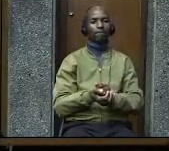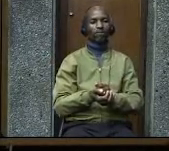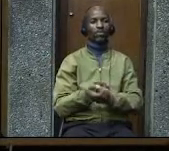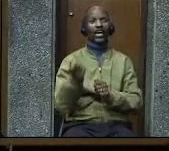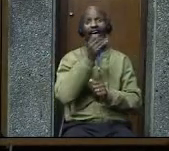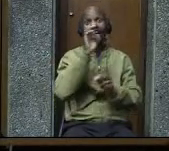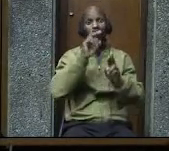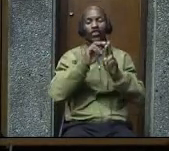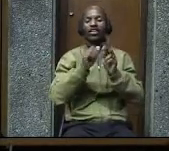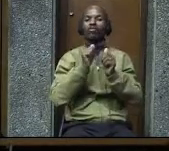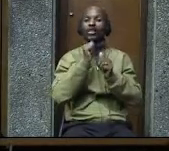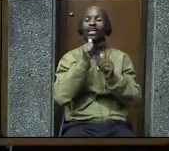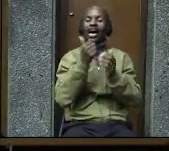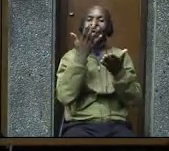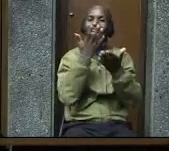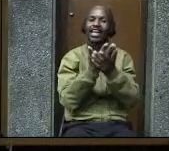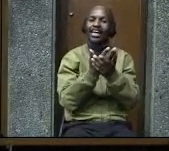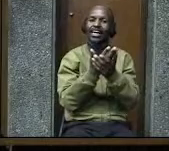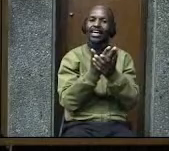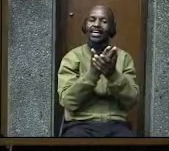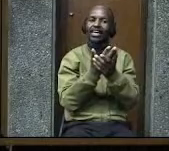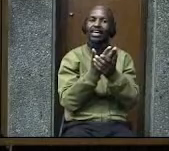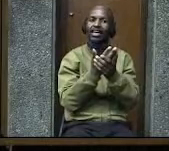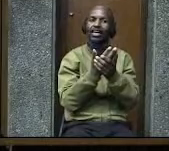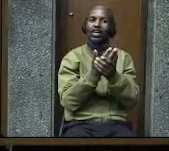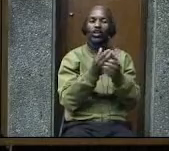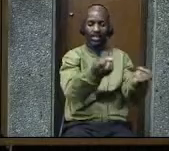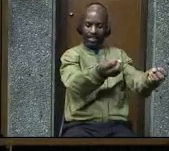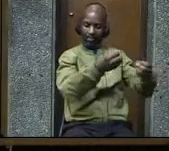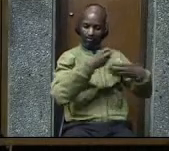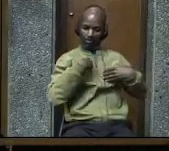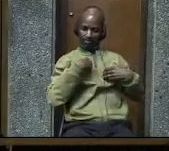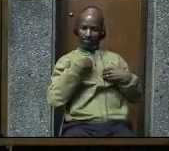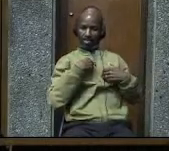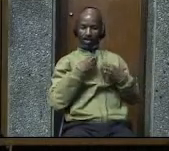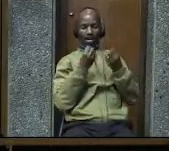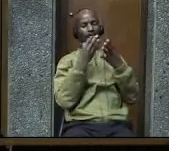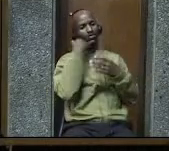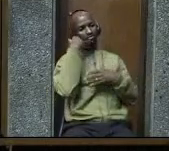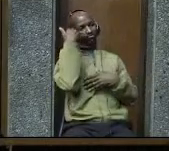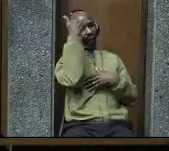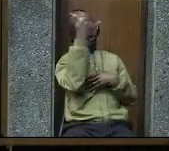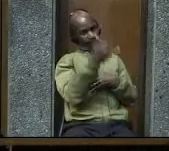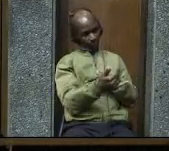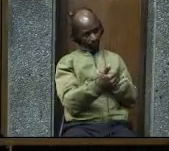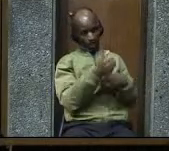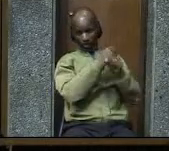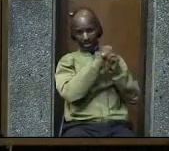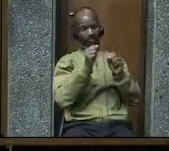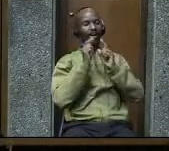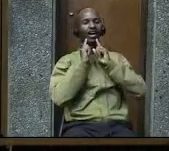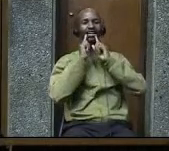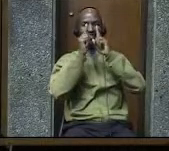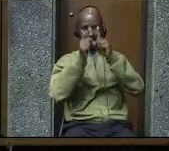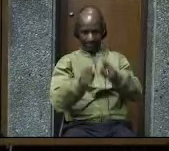If you don't mind, I can take your telephone and then I will phone you and then you will never respond.